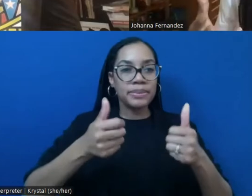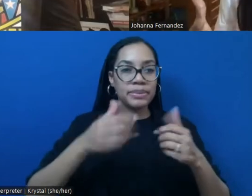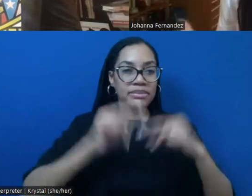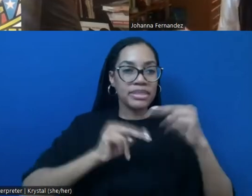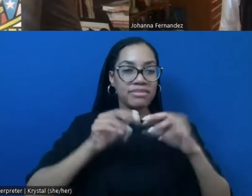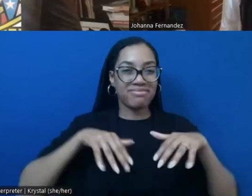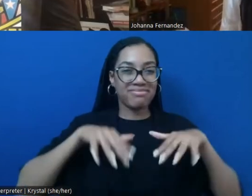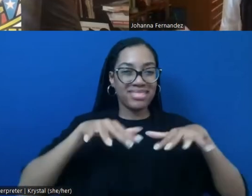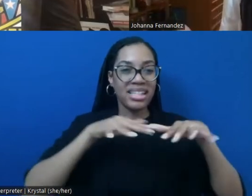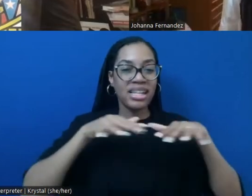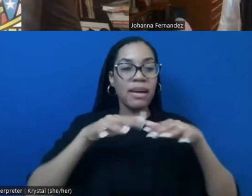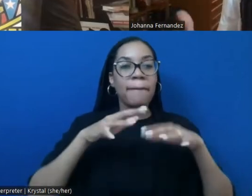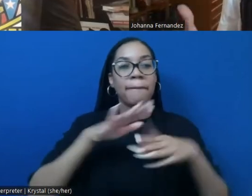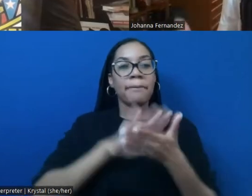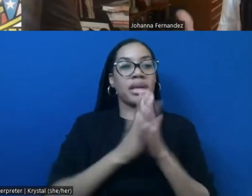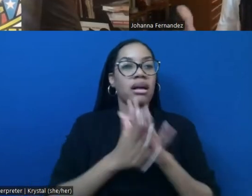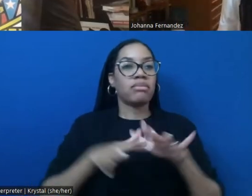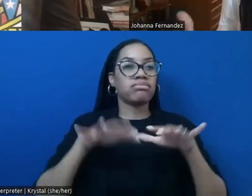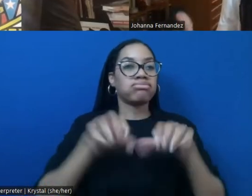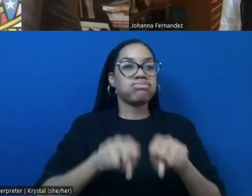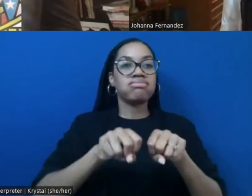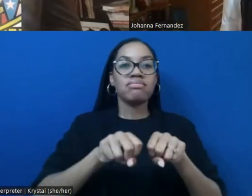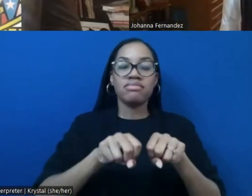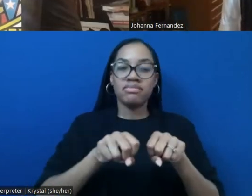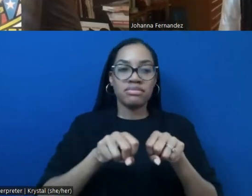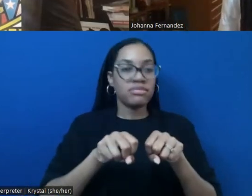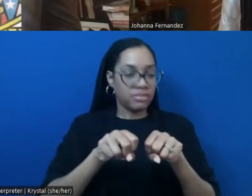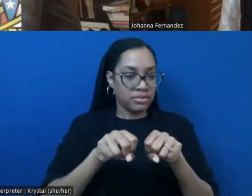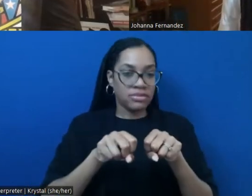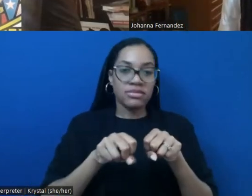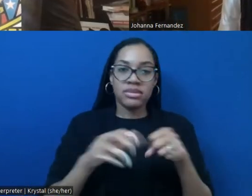coveted real estate is going to be